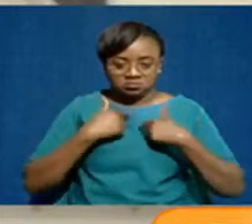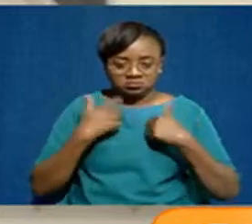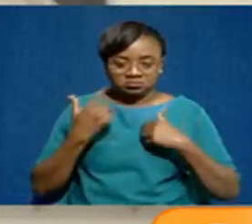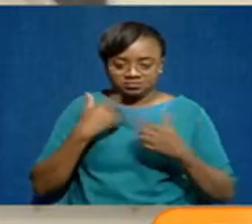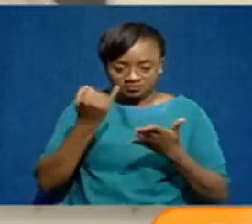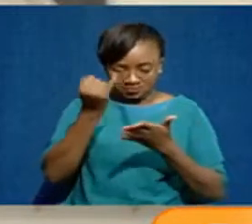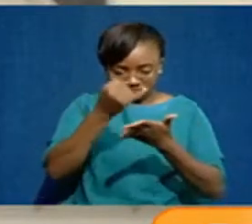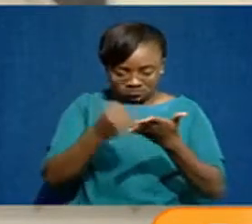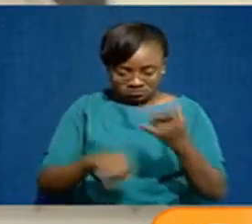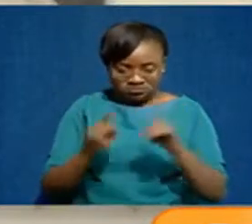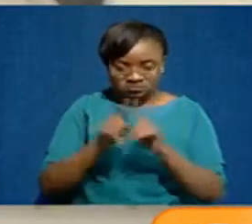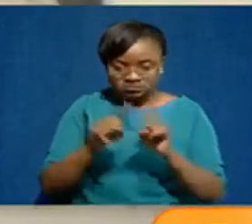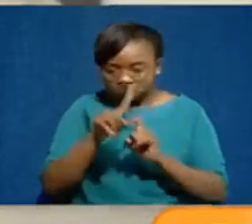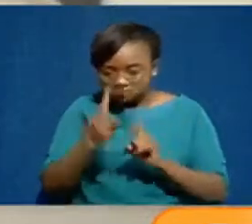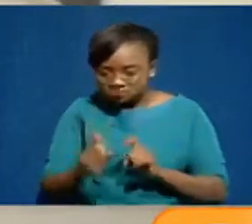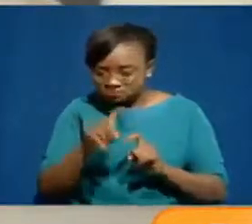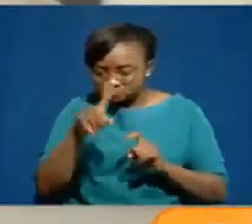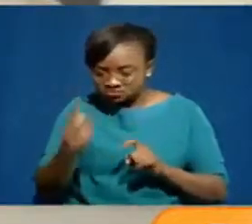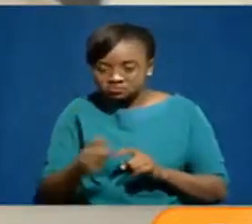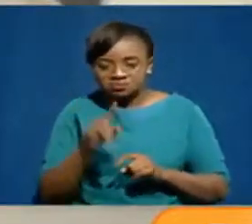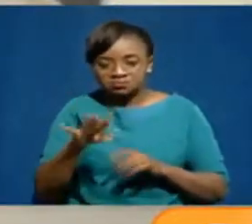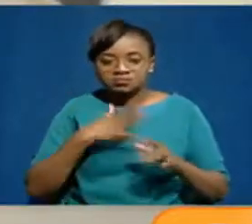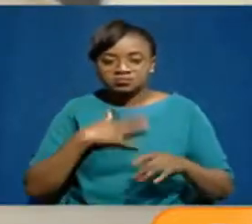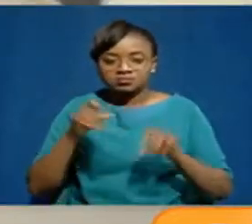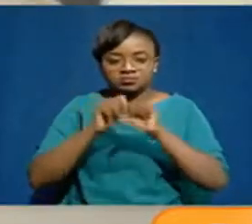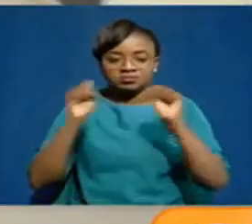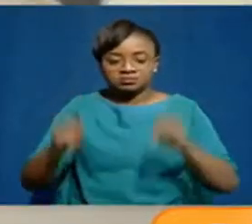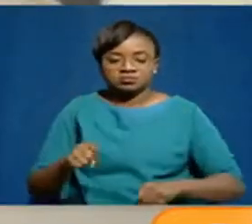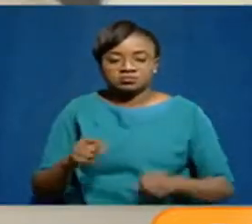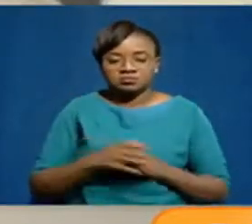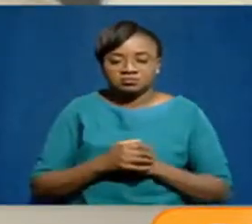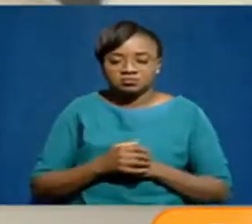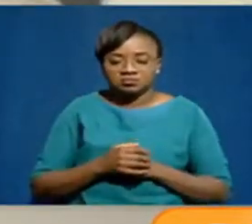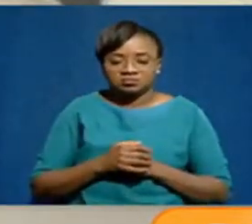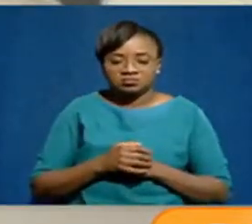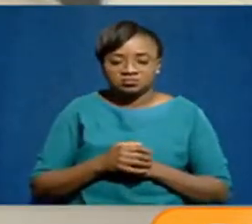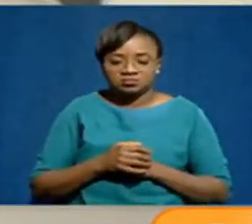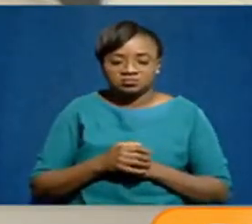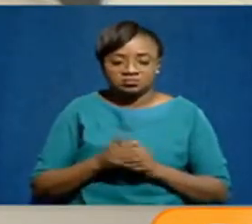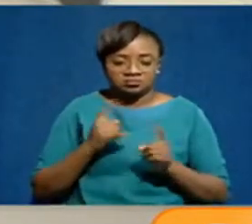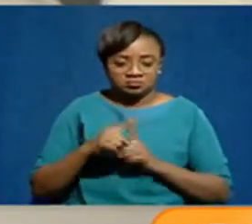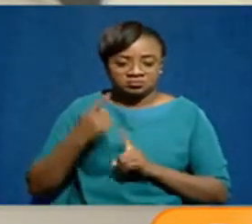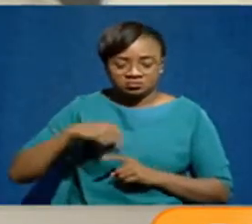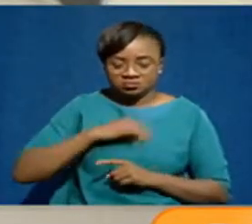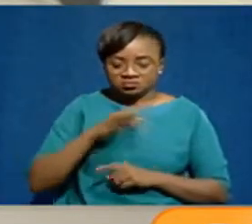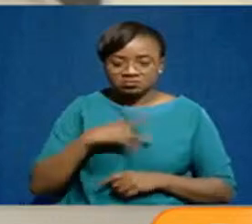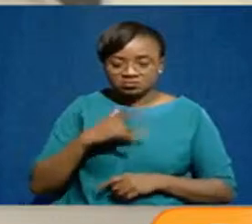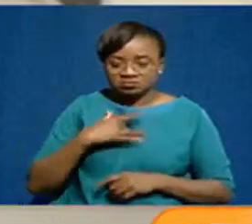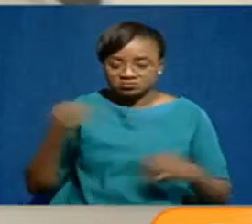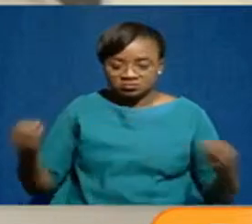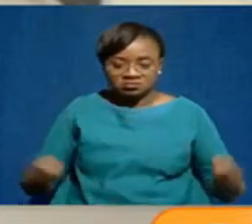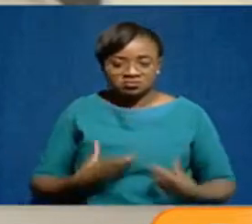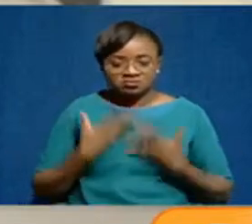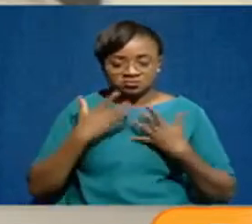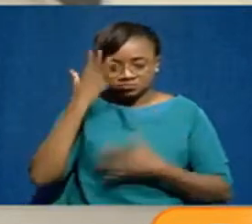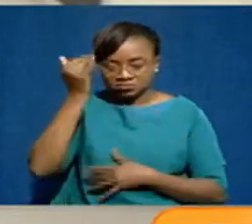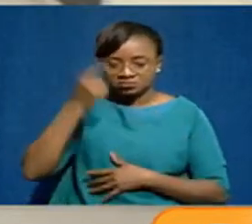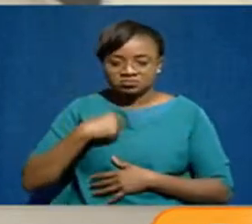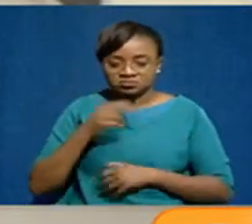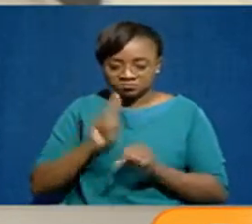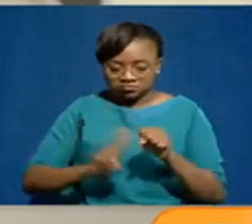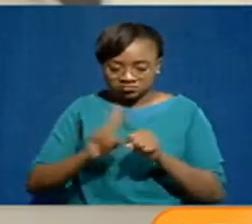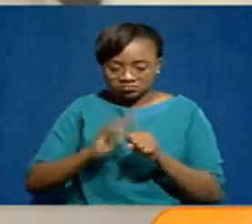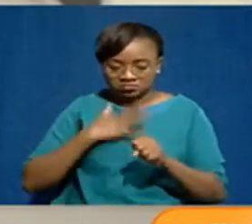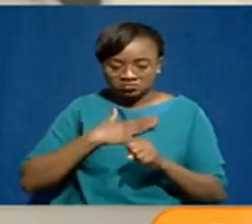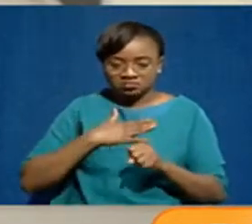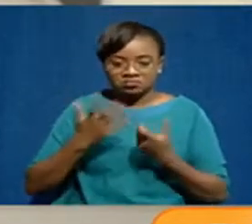system for our machines. It is inspiring and motivating to be using my engineering skills to solve for